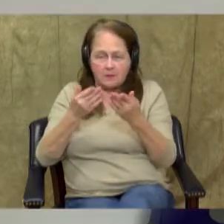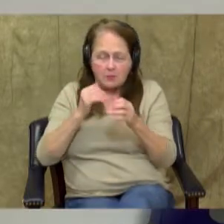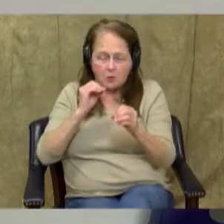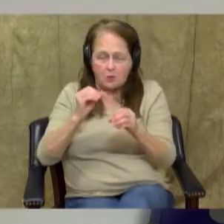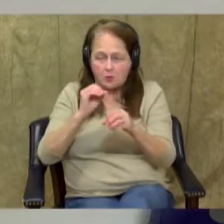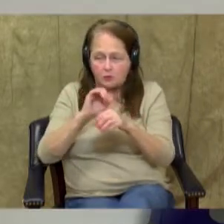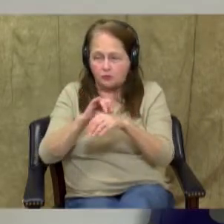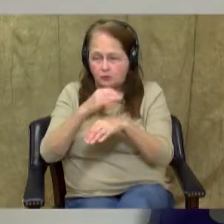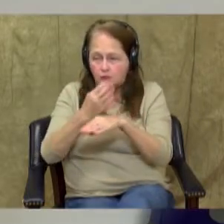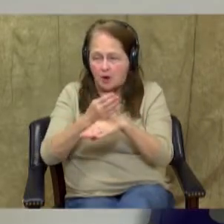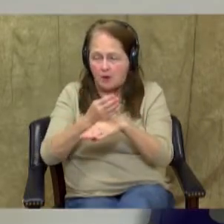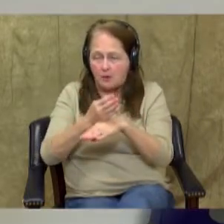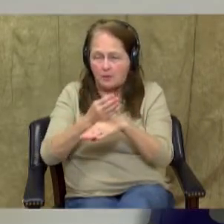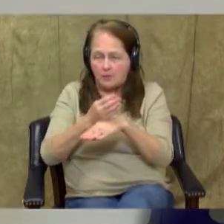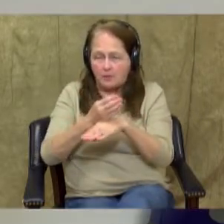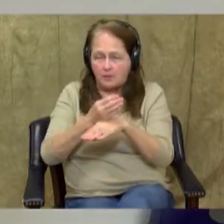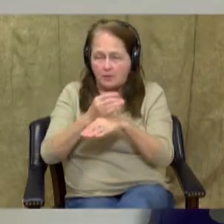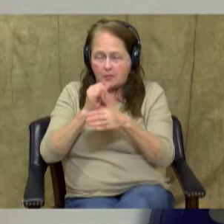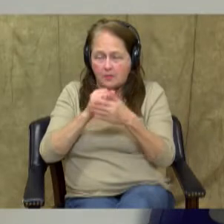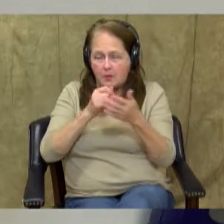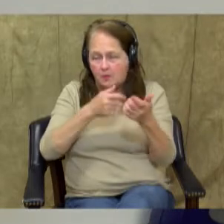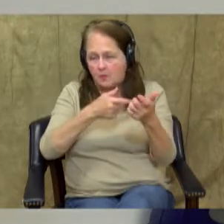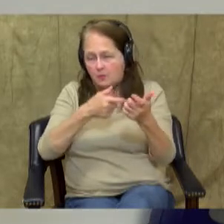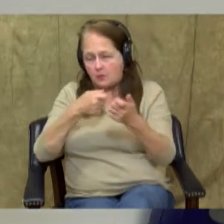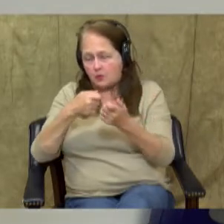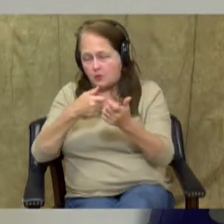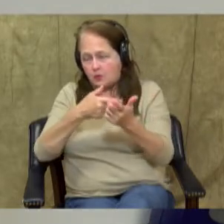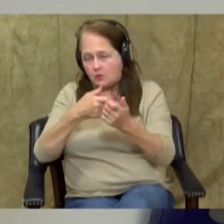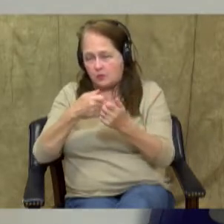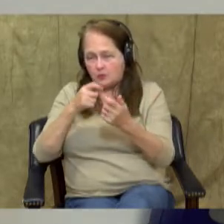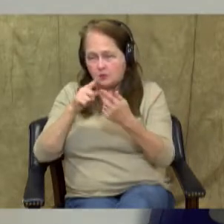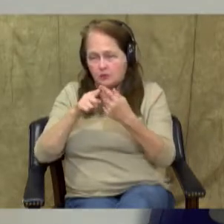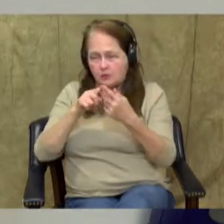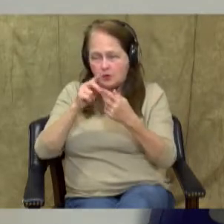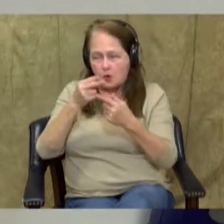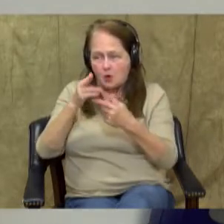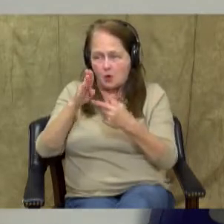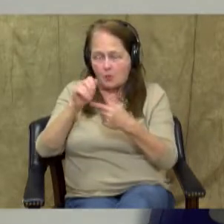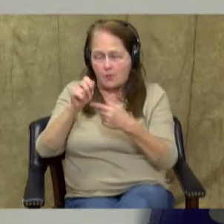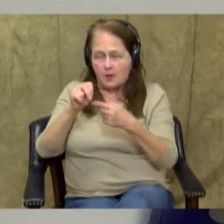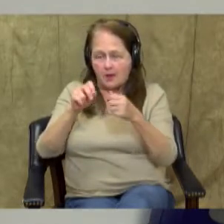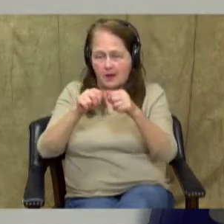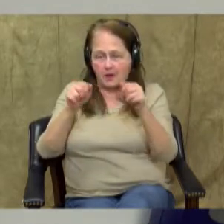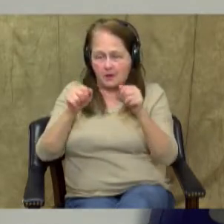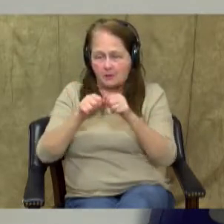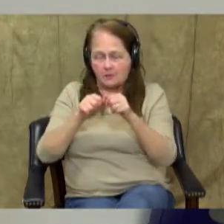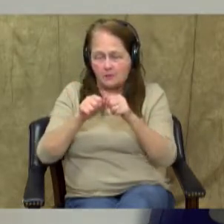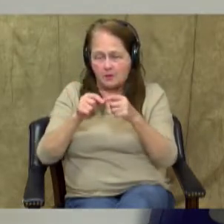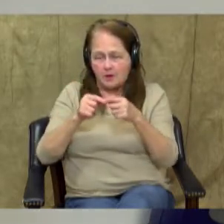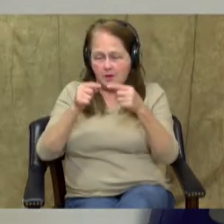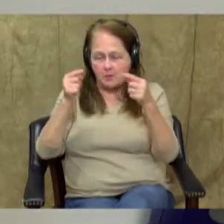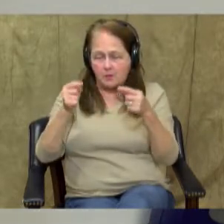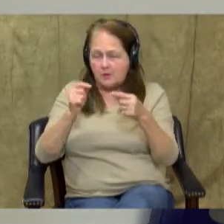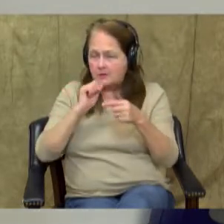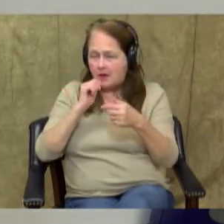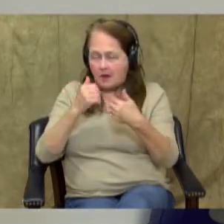job. And then a pull factor is something that's pulling you toward that urban area. And the opposite of not having a job would be to find